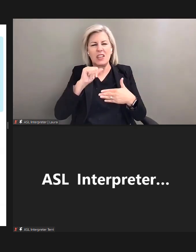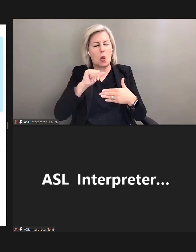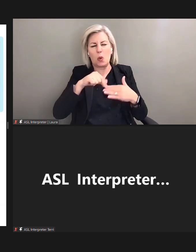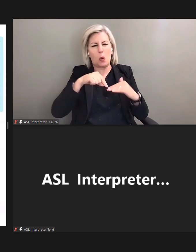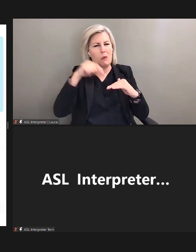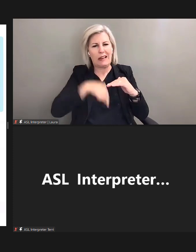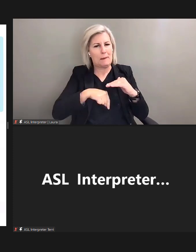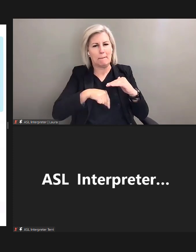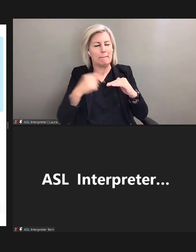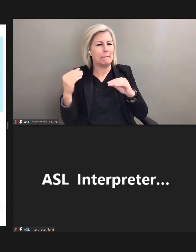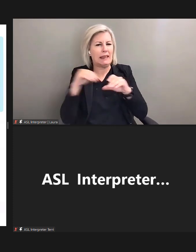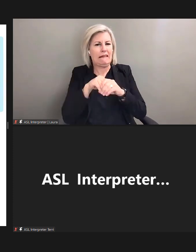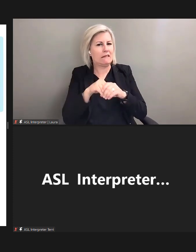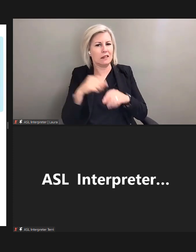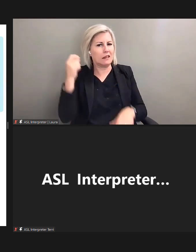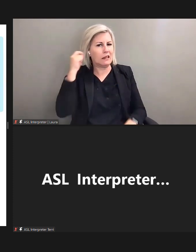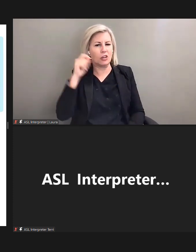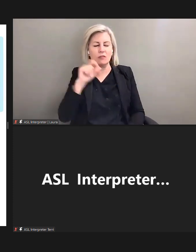to harm the child's ear.